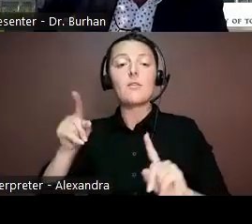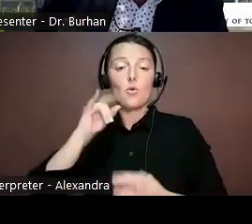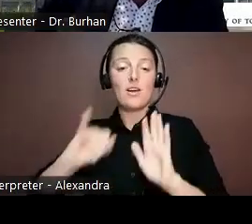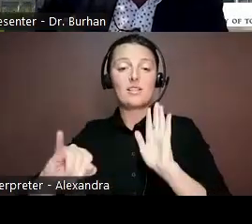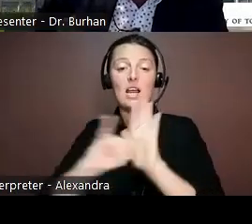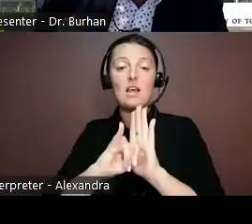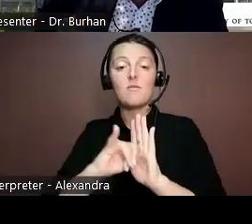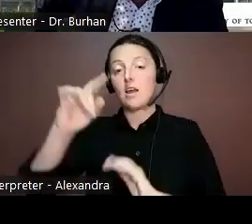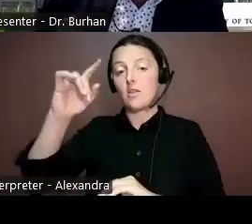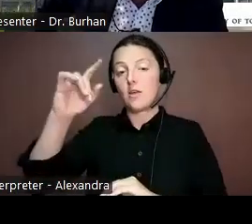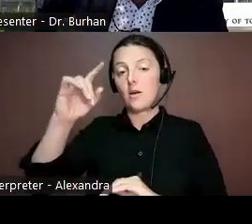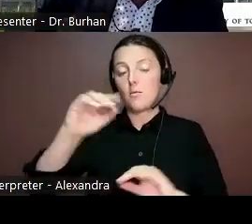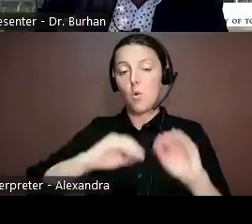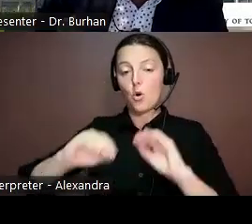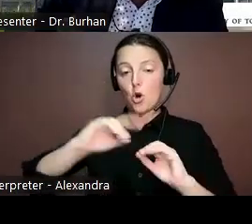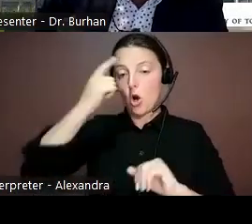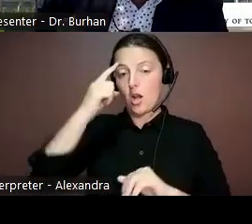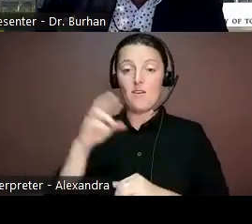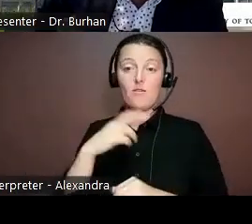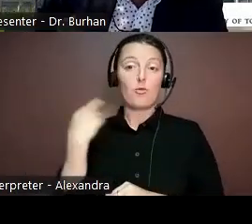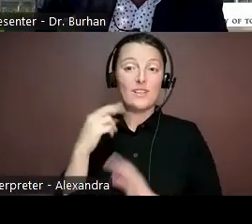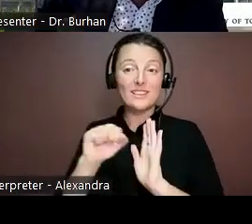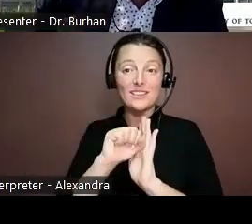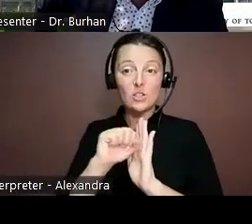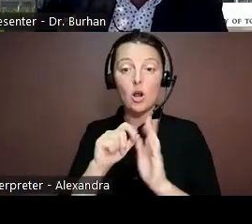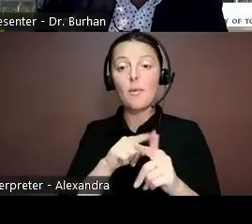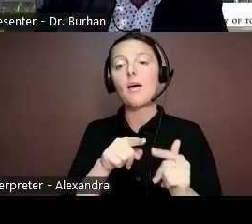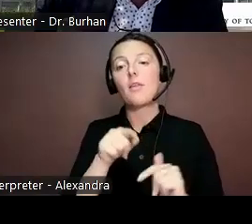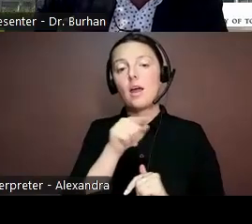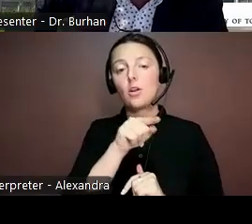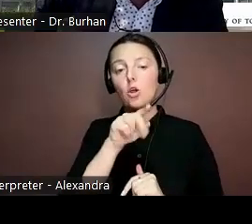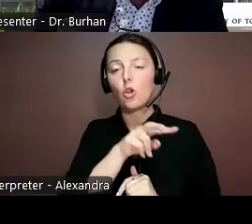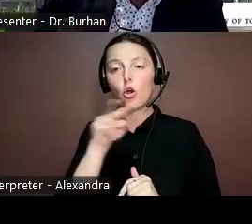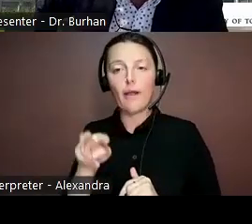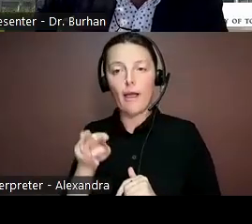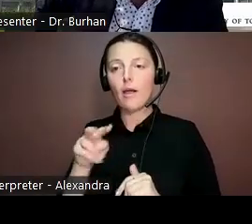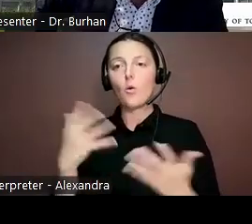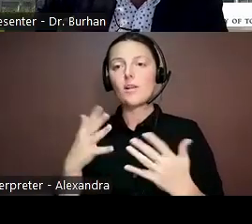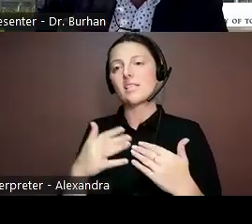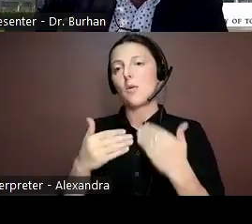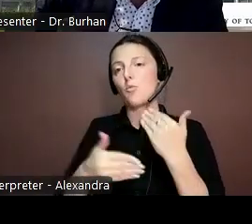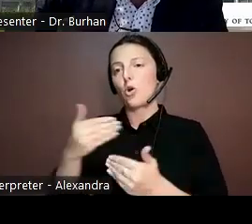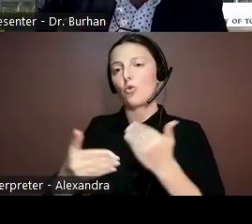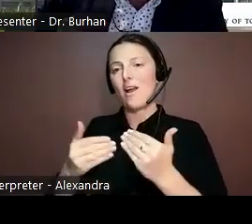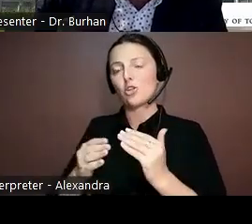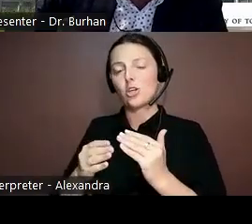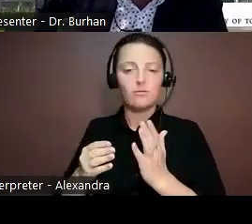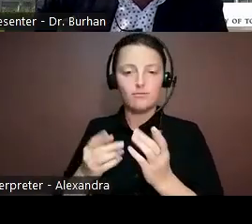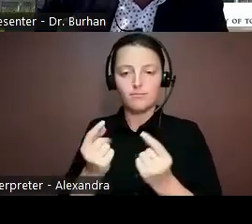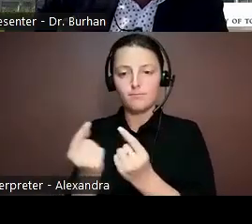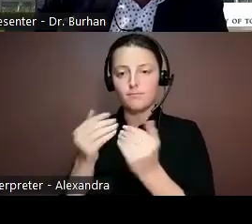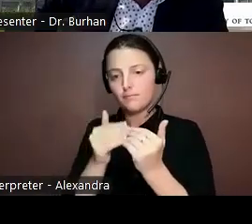and then look at the progression of that, or what's the risk of that syndrome of resulting in a cognitive impairment in the